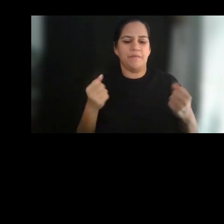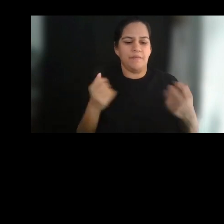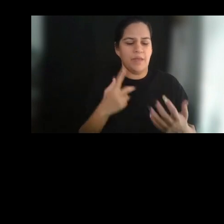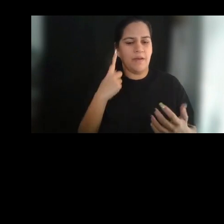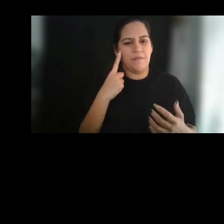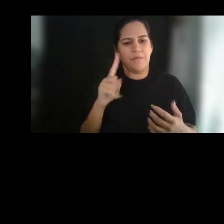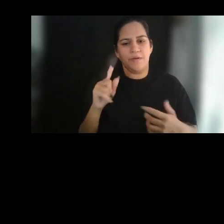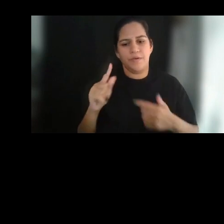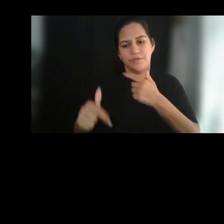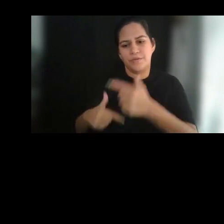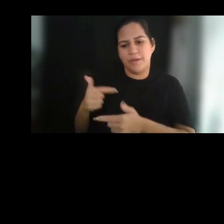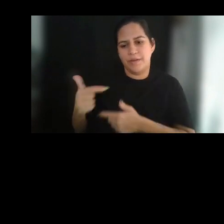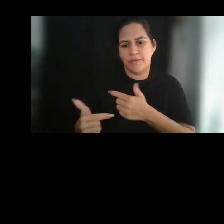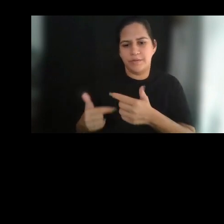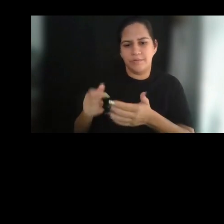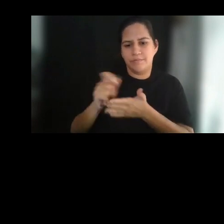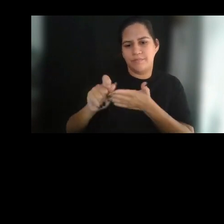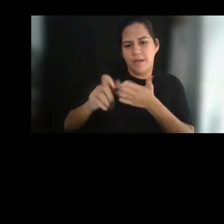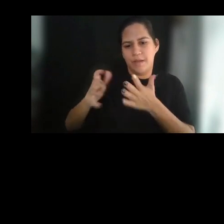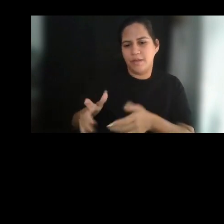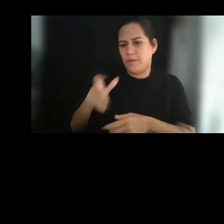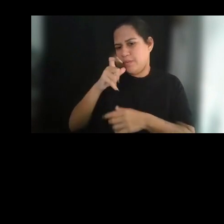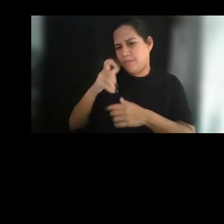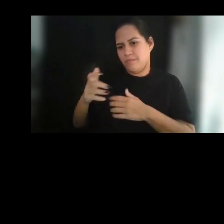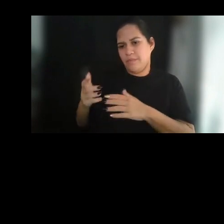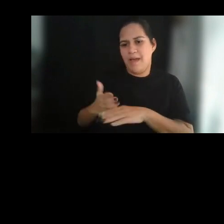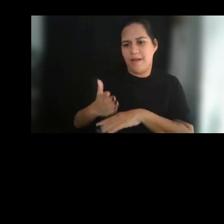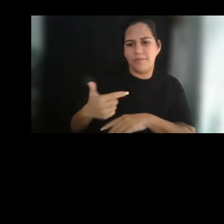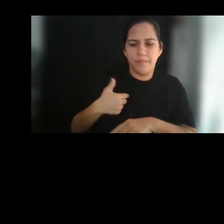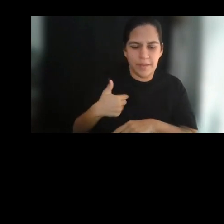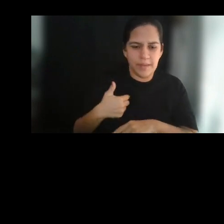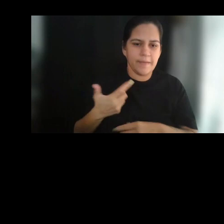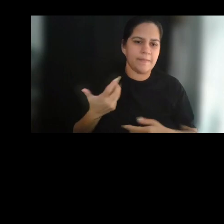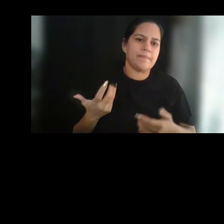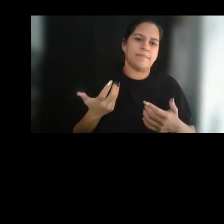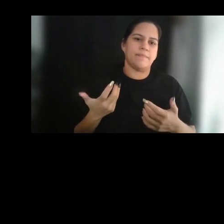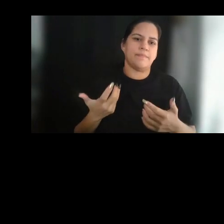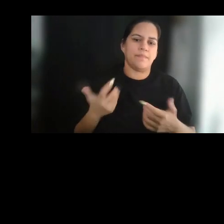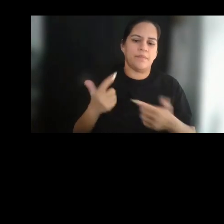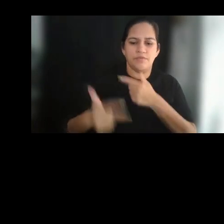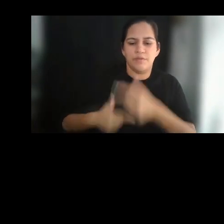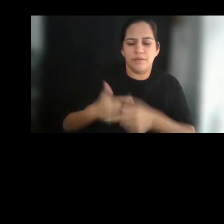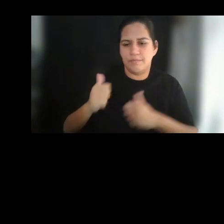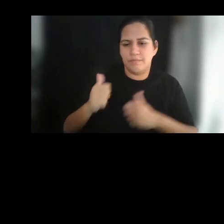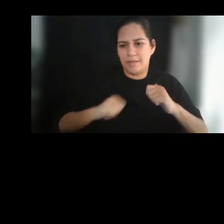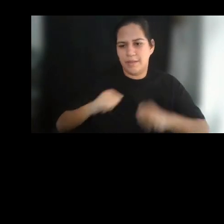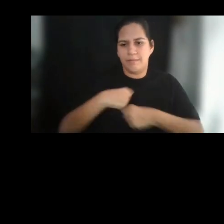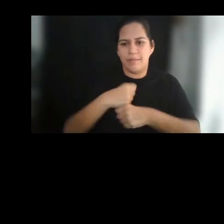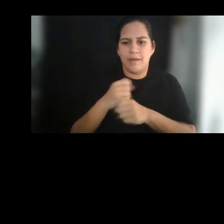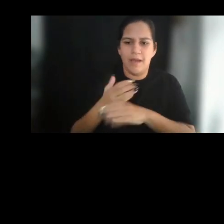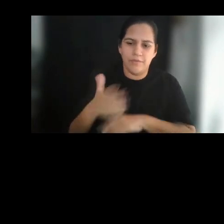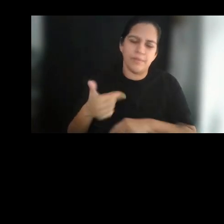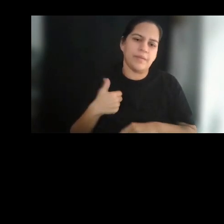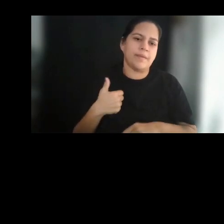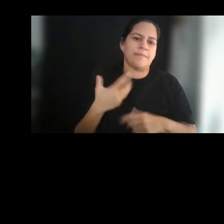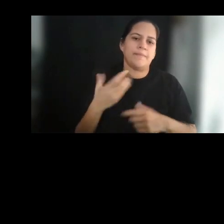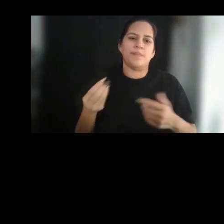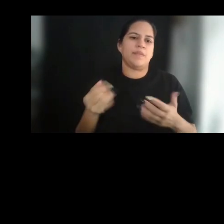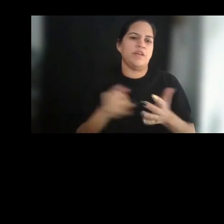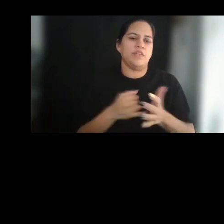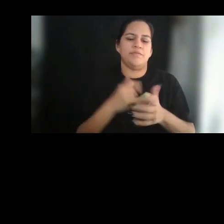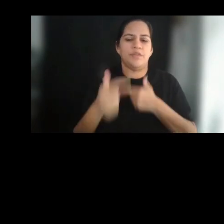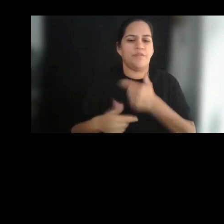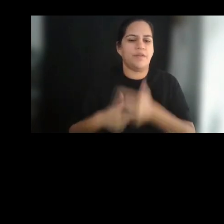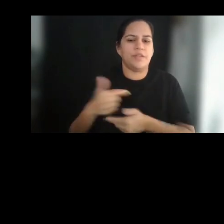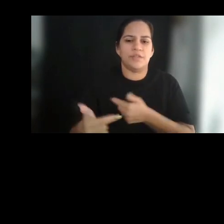playwrights who are coming right after me, the generation of theater makers who are coming right after me, and just the generation of humans